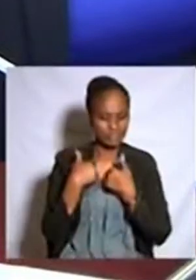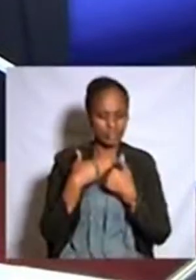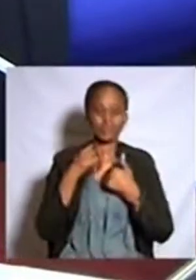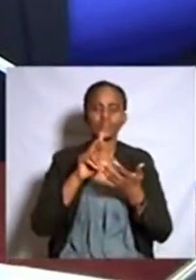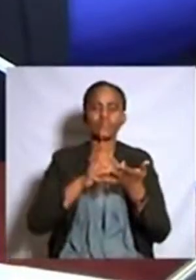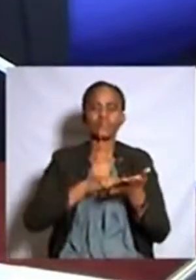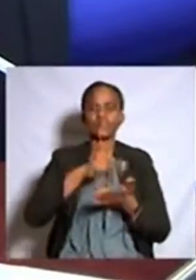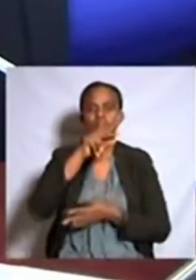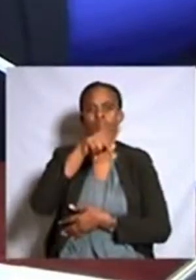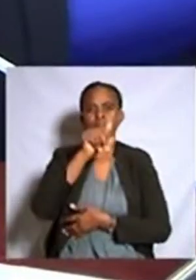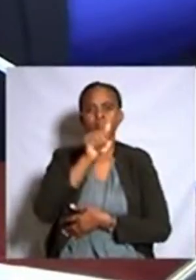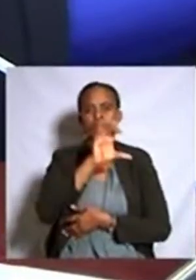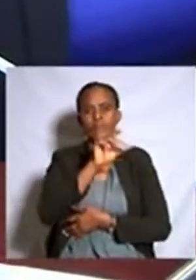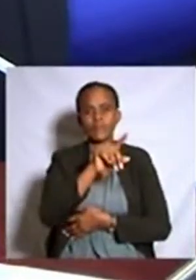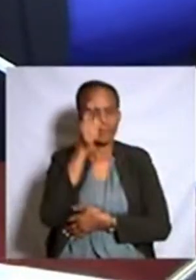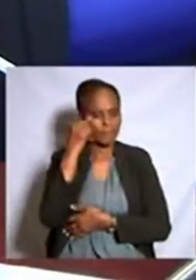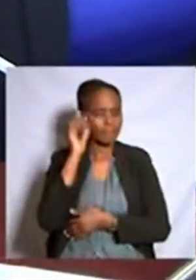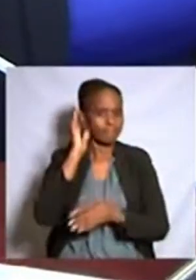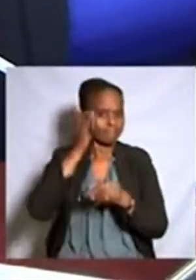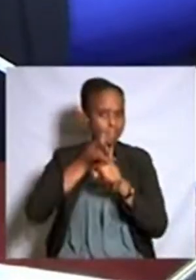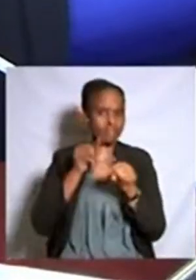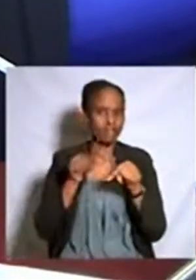PAC or to this committee.